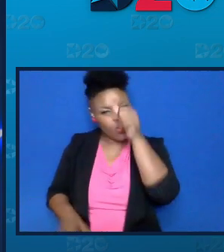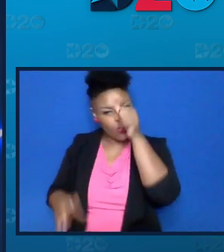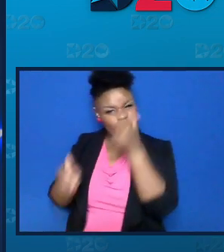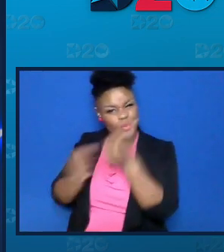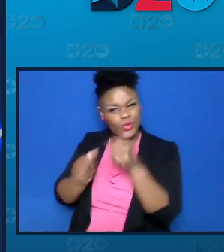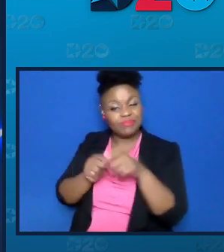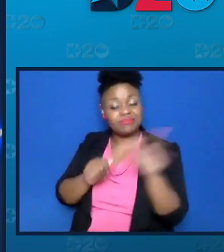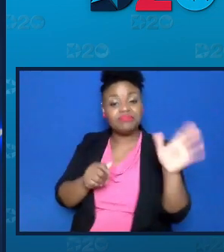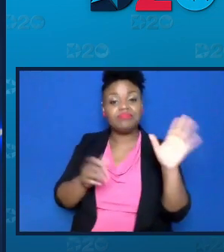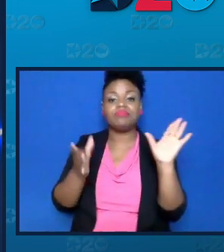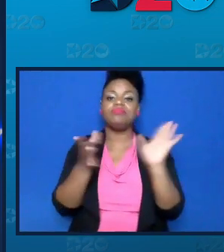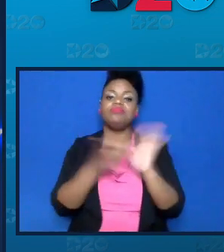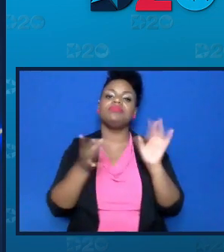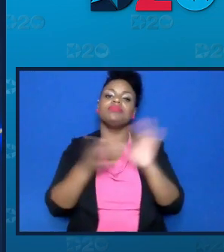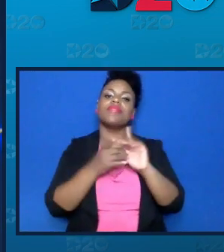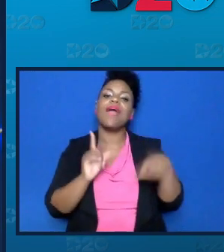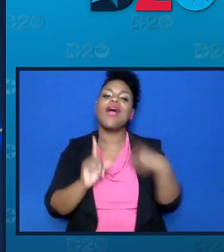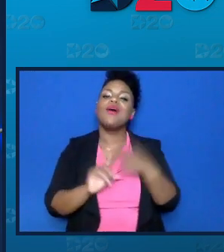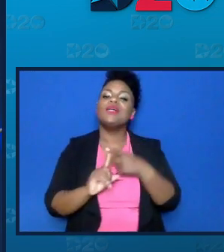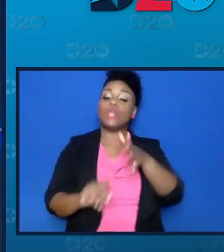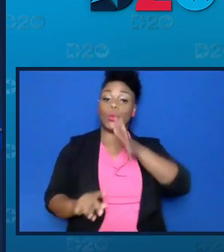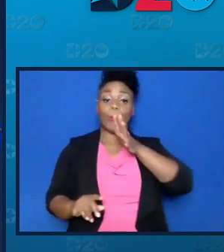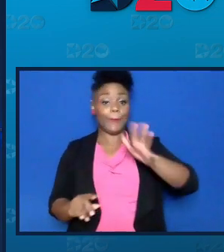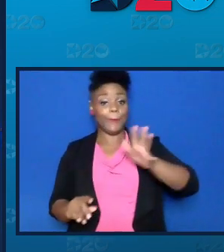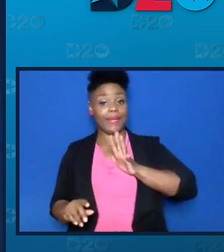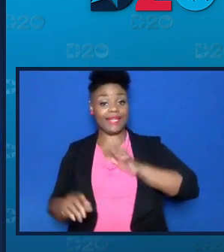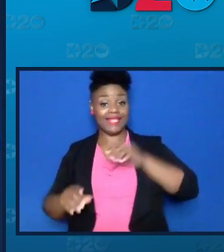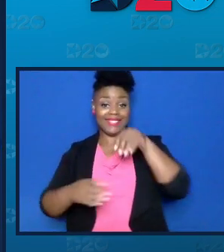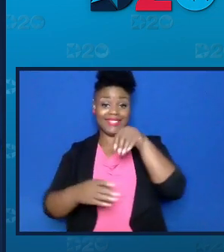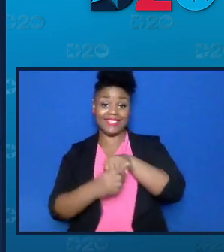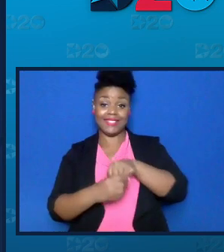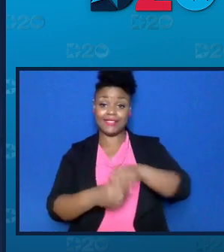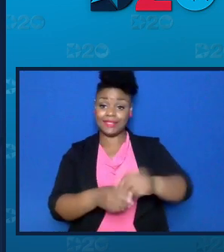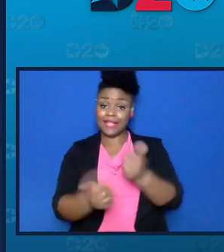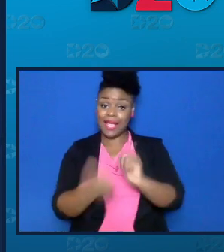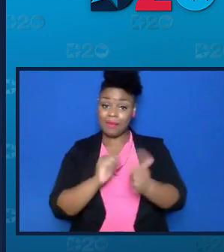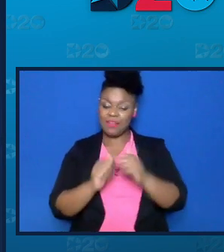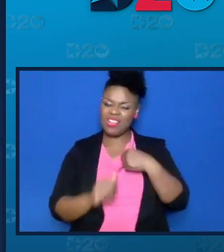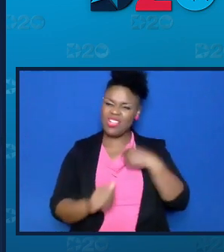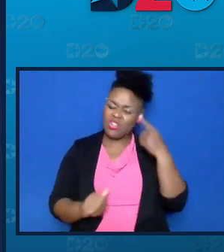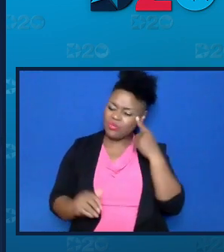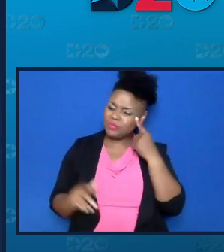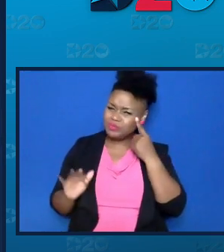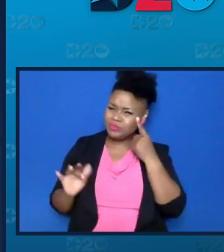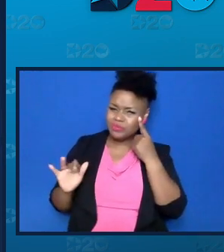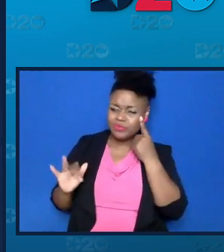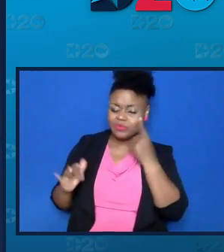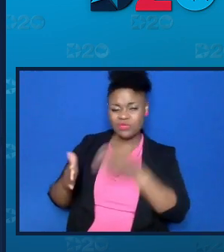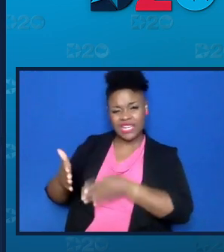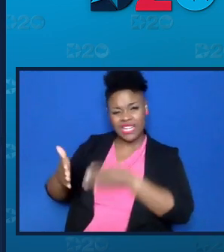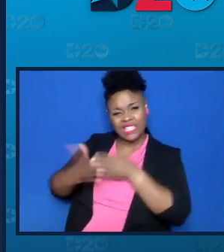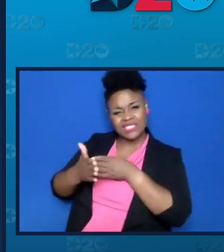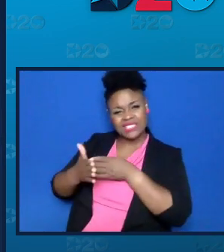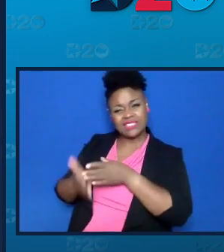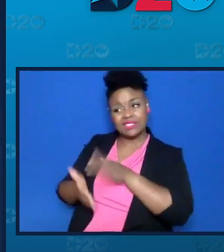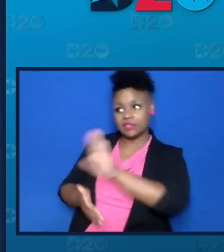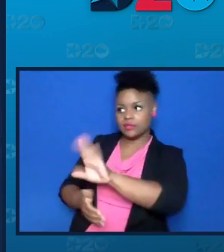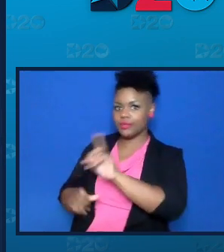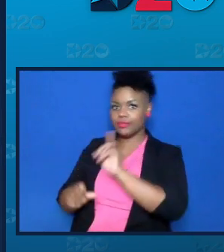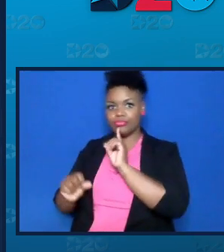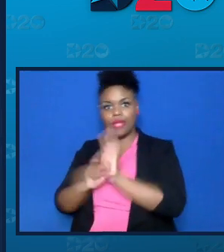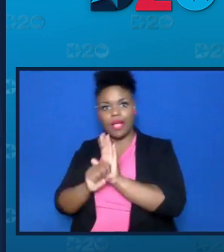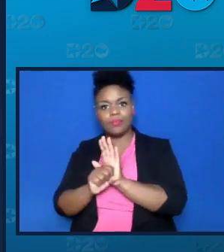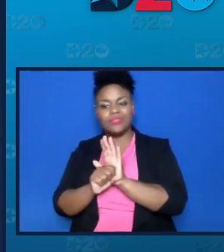was against, not a campaign promise. What we need now is great leadership, someone experienced